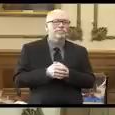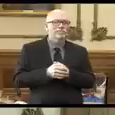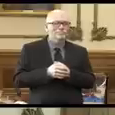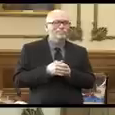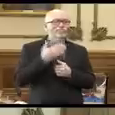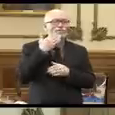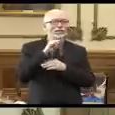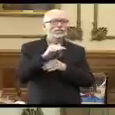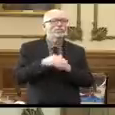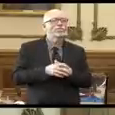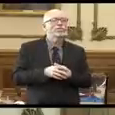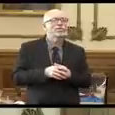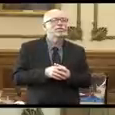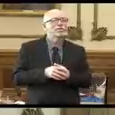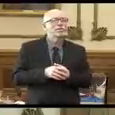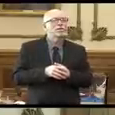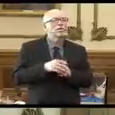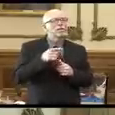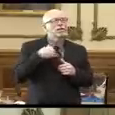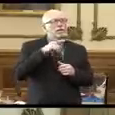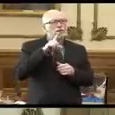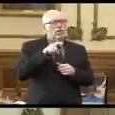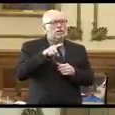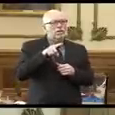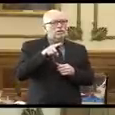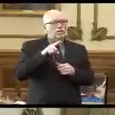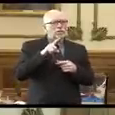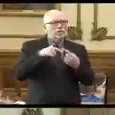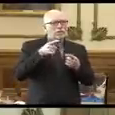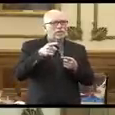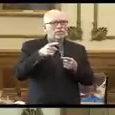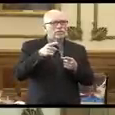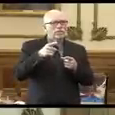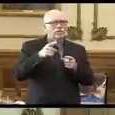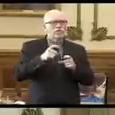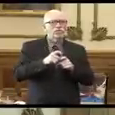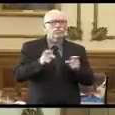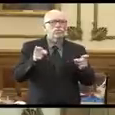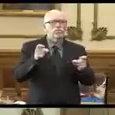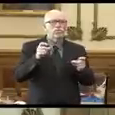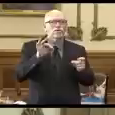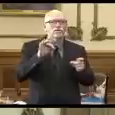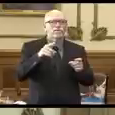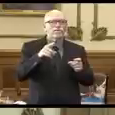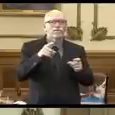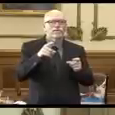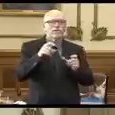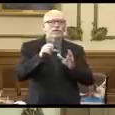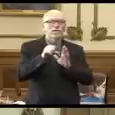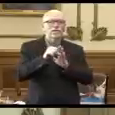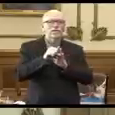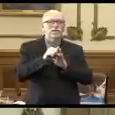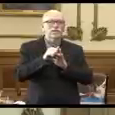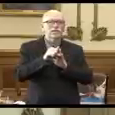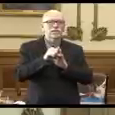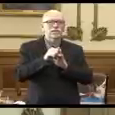Good afternoon. I had some questions on the distribution of, and I'm going to say this wrong,